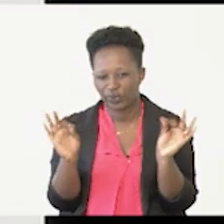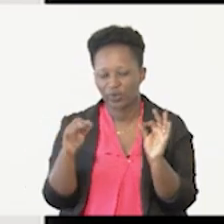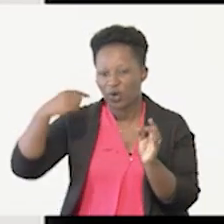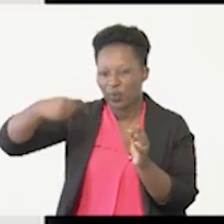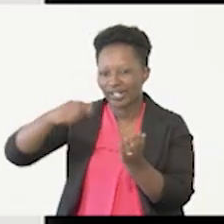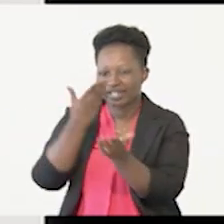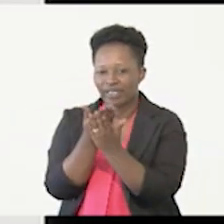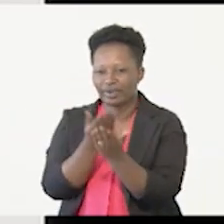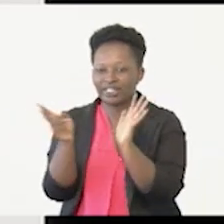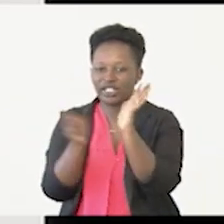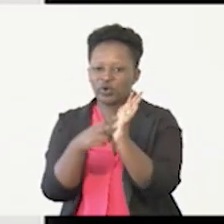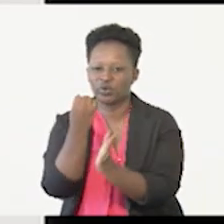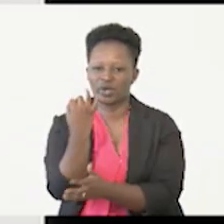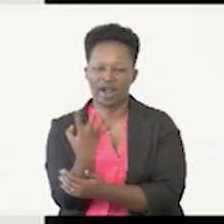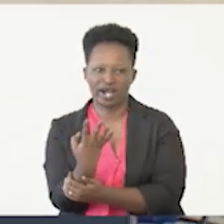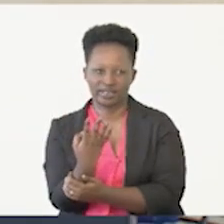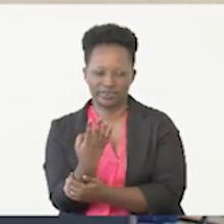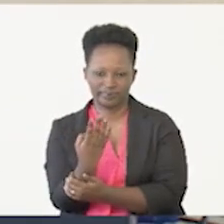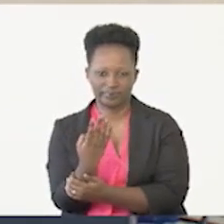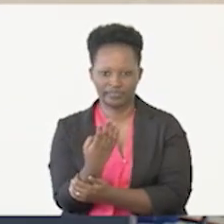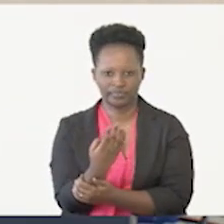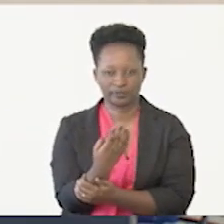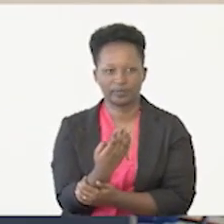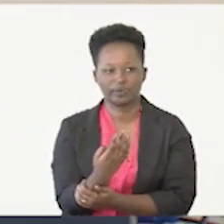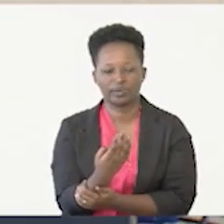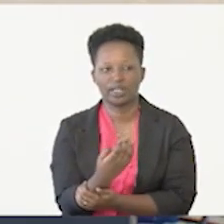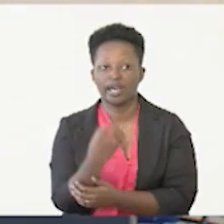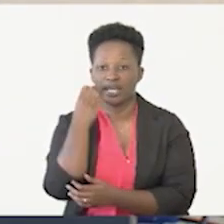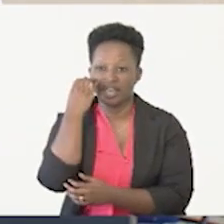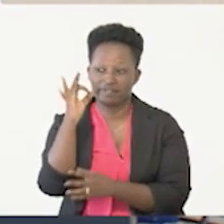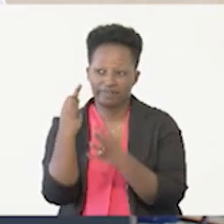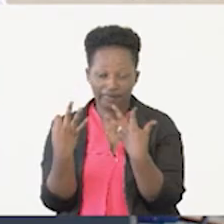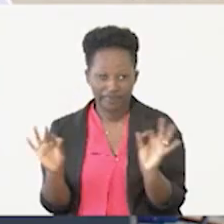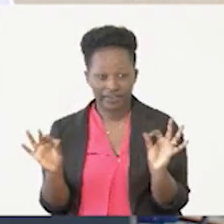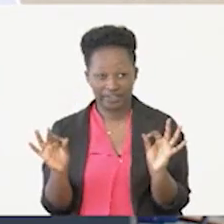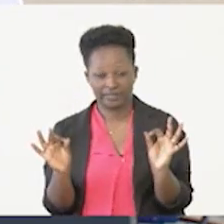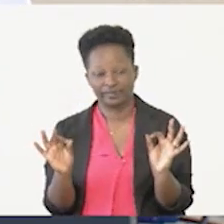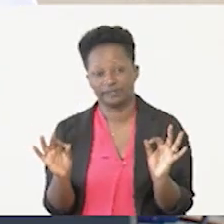quantity demanded? So if it was given for free, part C, if it was for free,